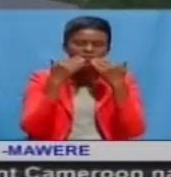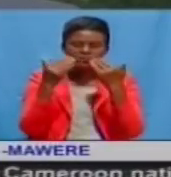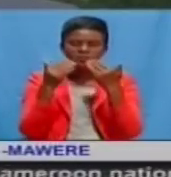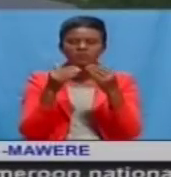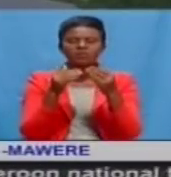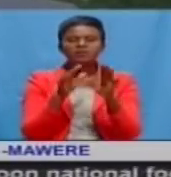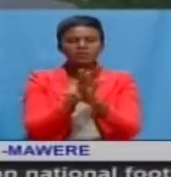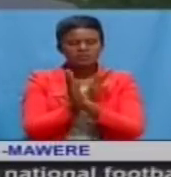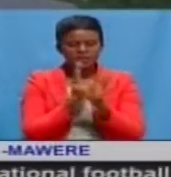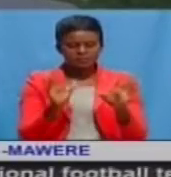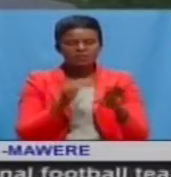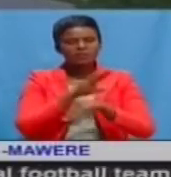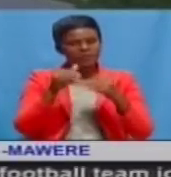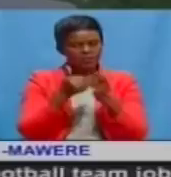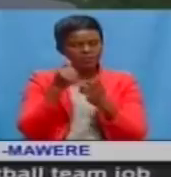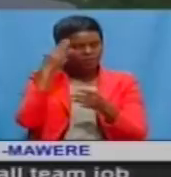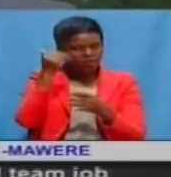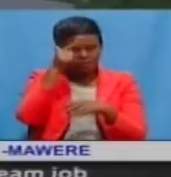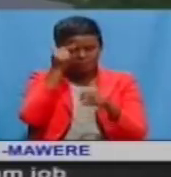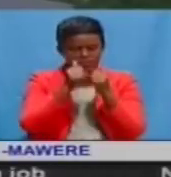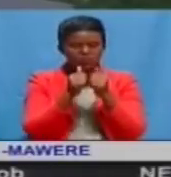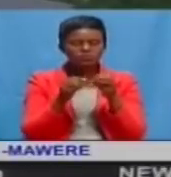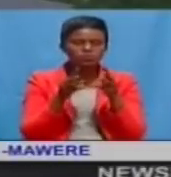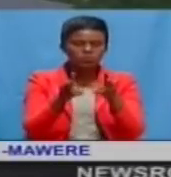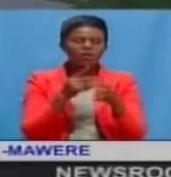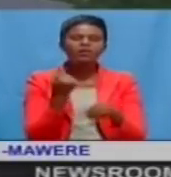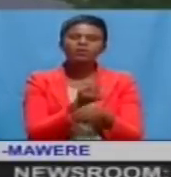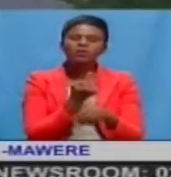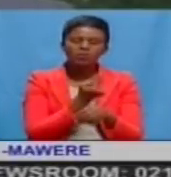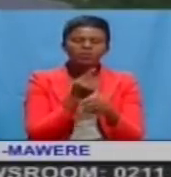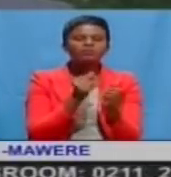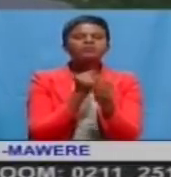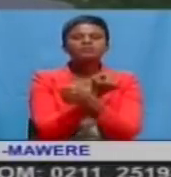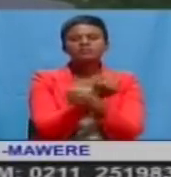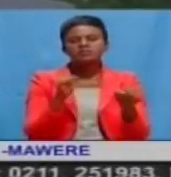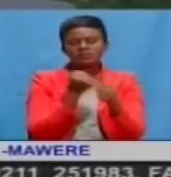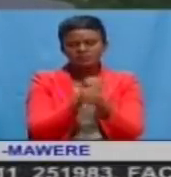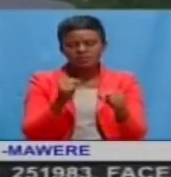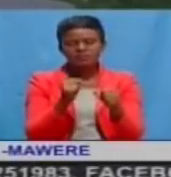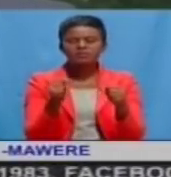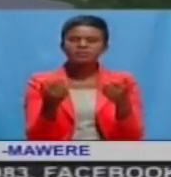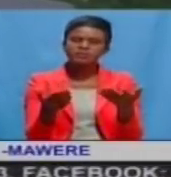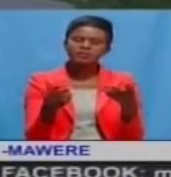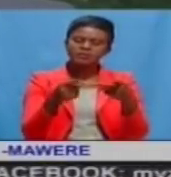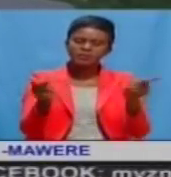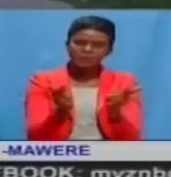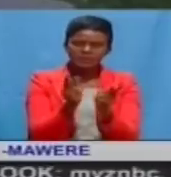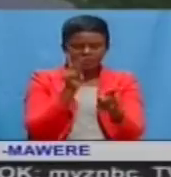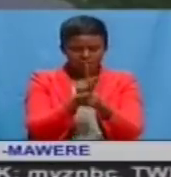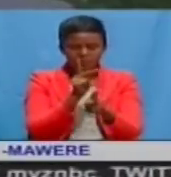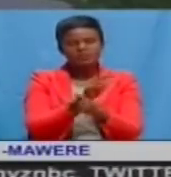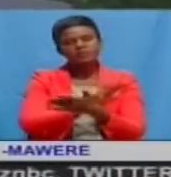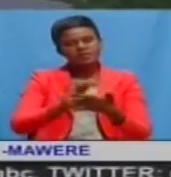every well-meaning Zambian, because it's the only way that we are going to save the climate. It's the only way that we are going to maintain the clean